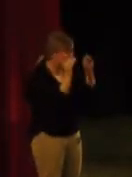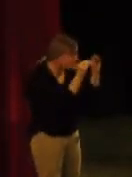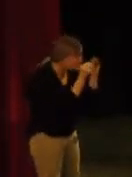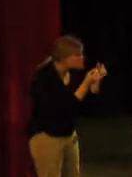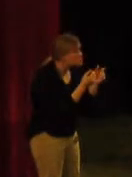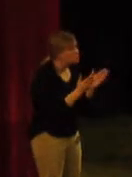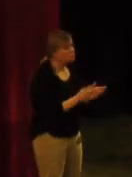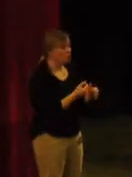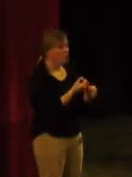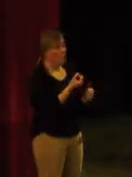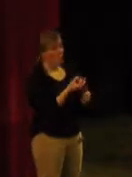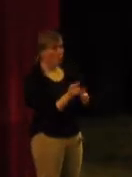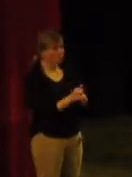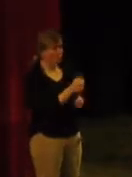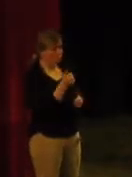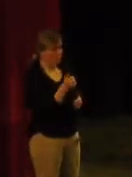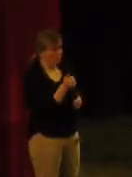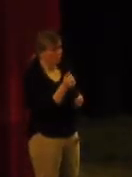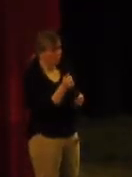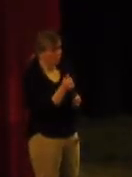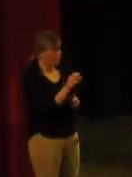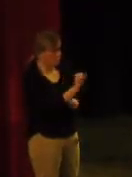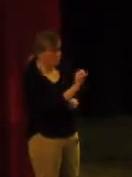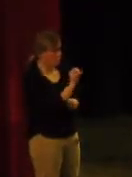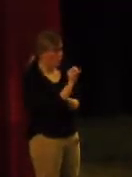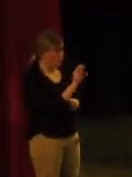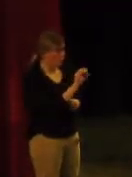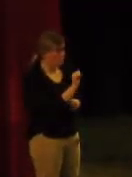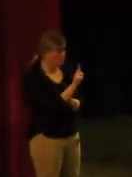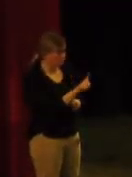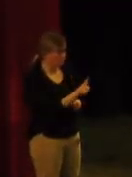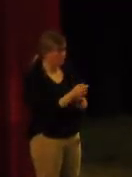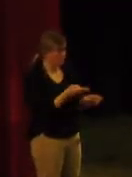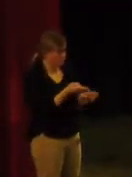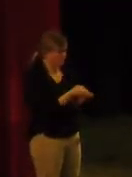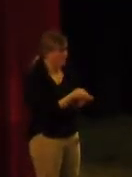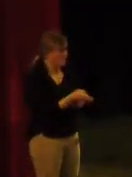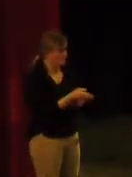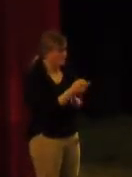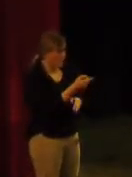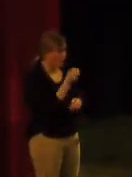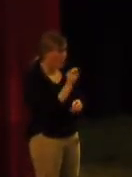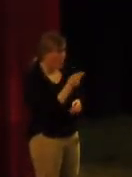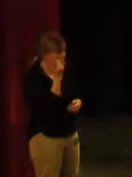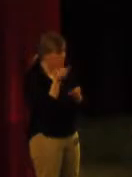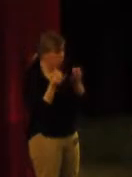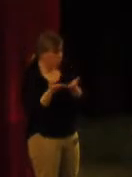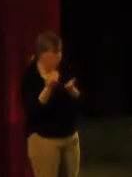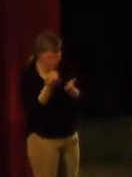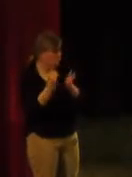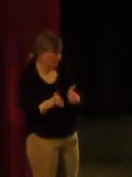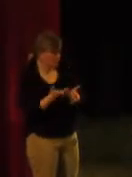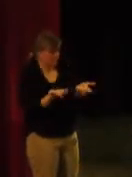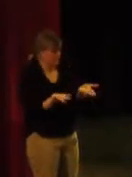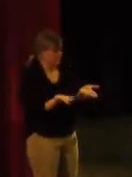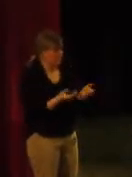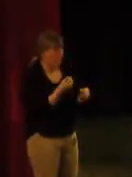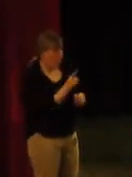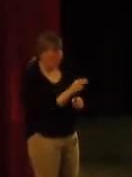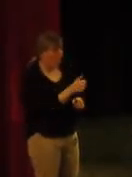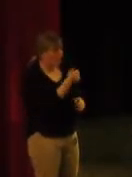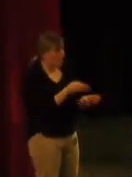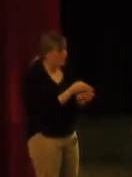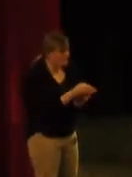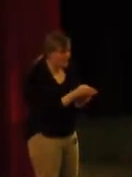involved in some other social aspect of the profession, or if you're just in the service sector, or some other professional field, you're going to